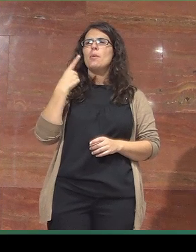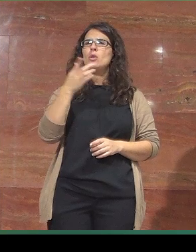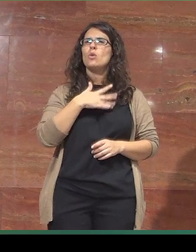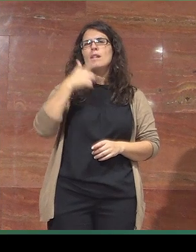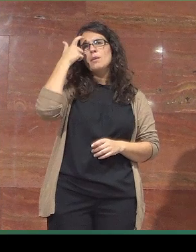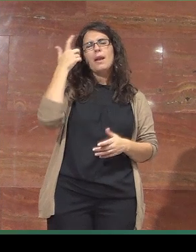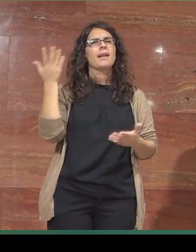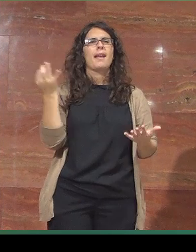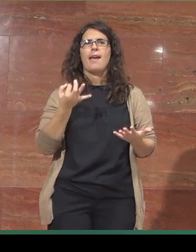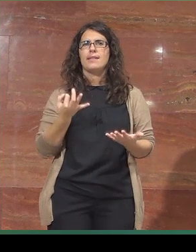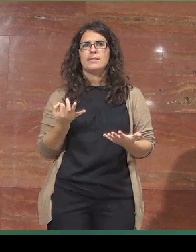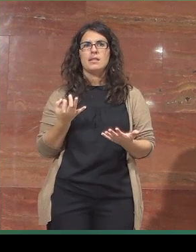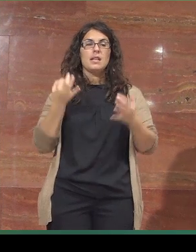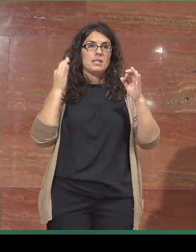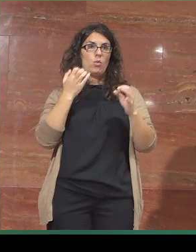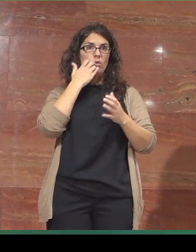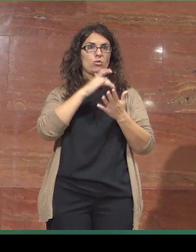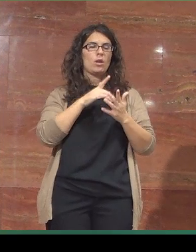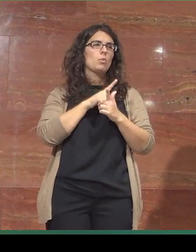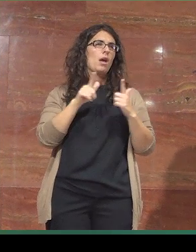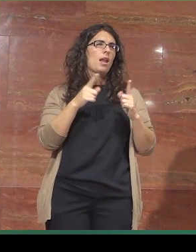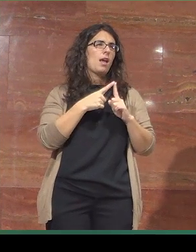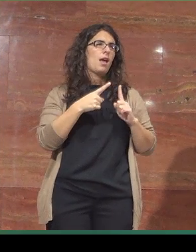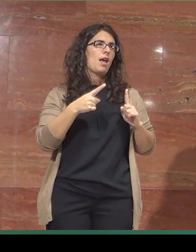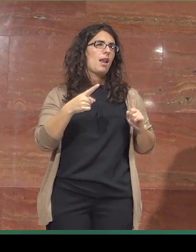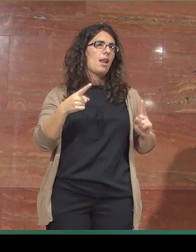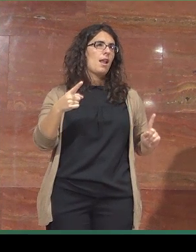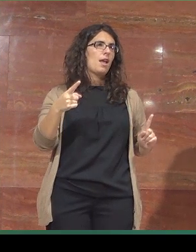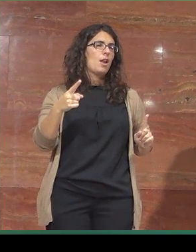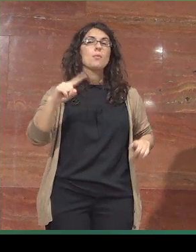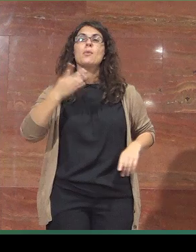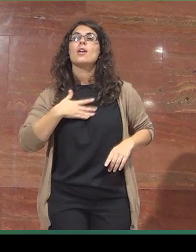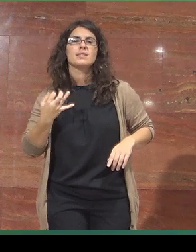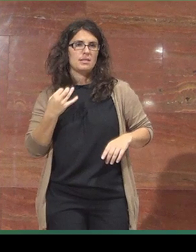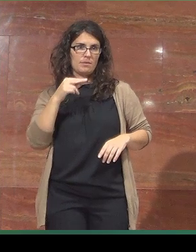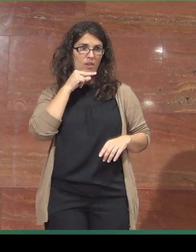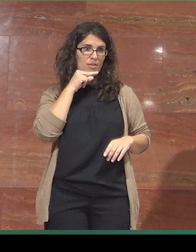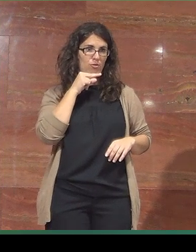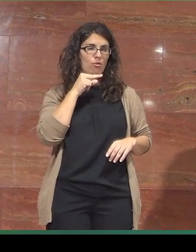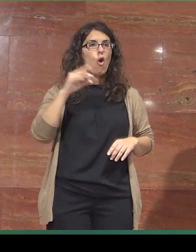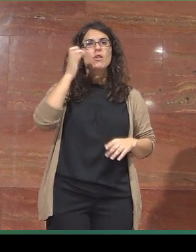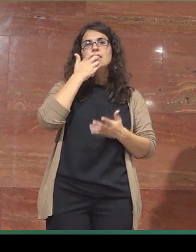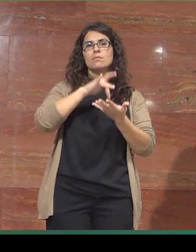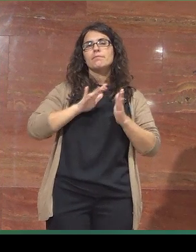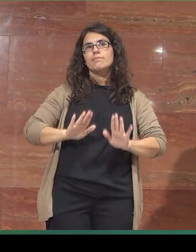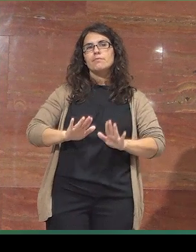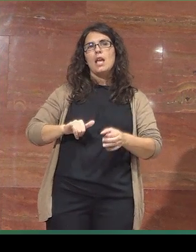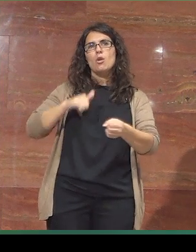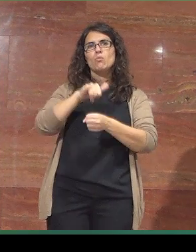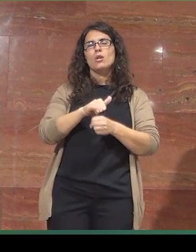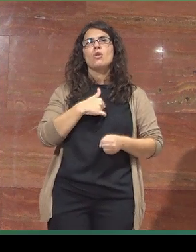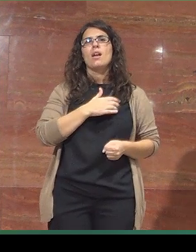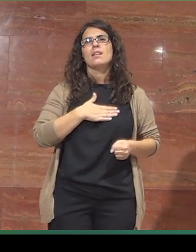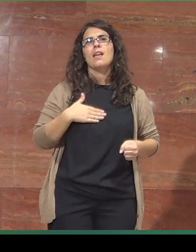toilets. And then if it's an airport, you want to find the check-in desk. What you don't want is a whole range of information about